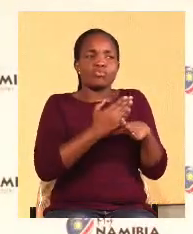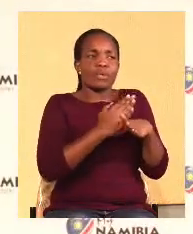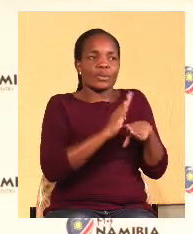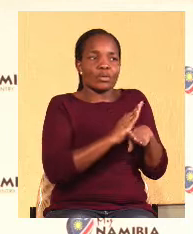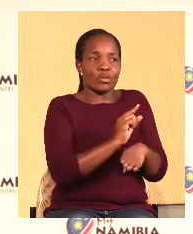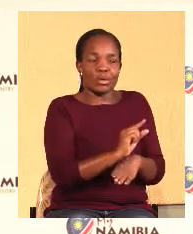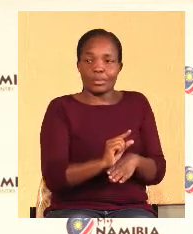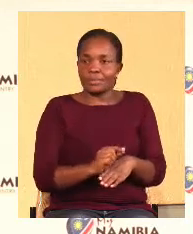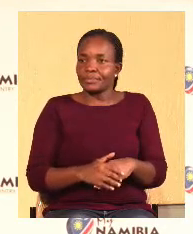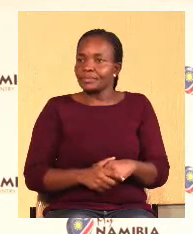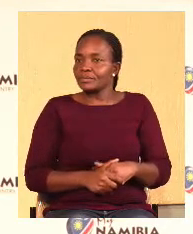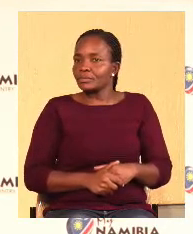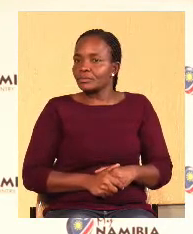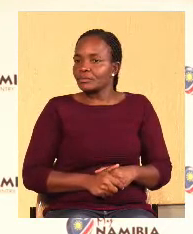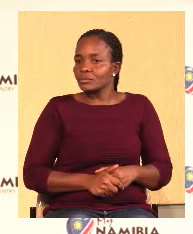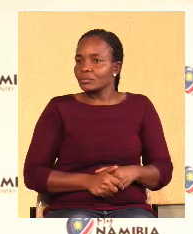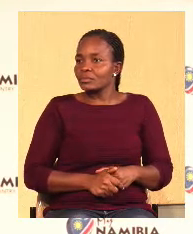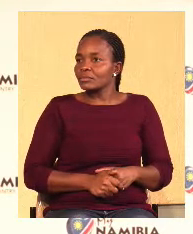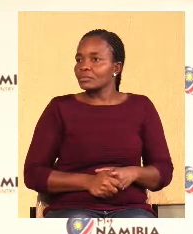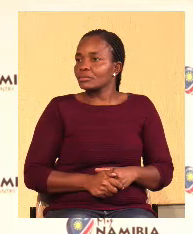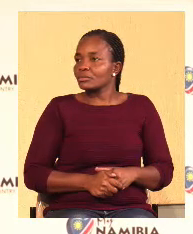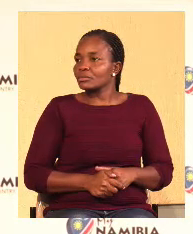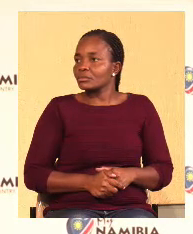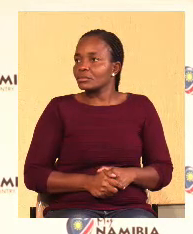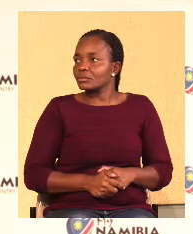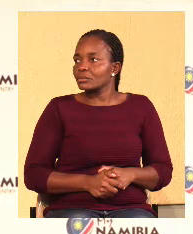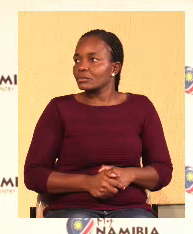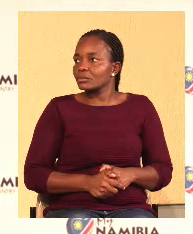Go to the mic, sorry,